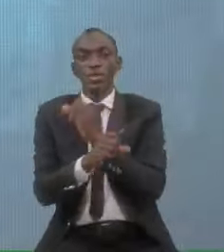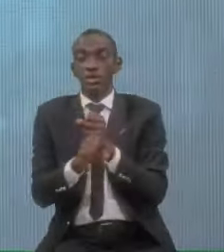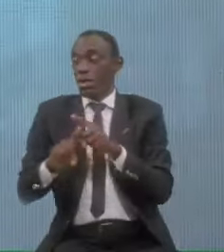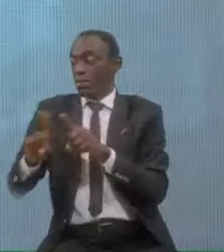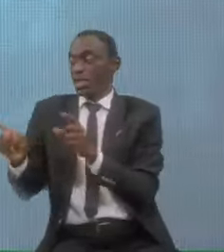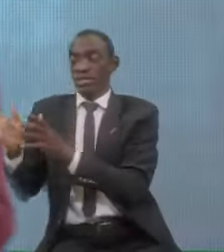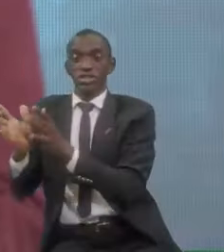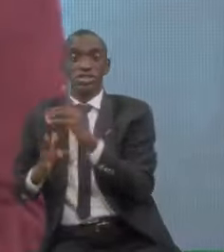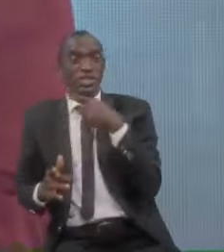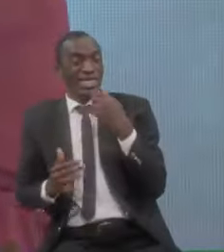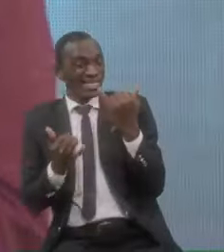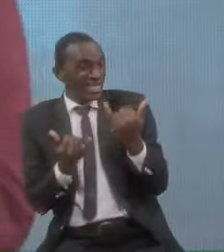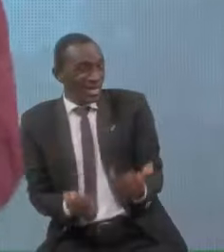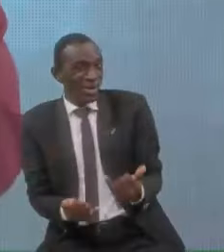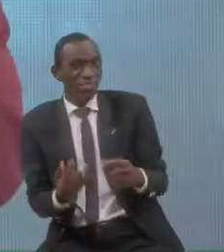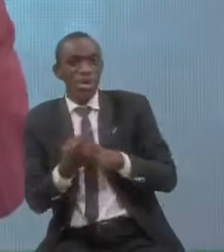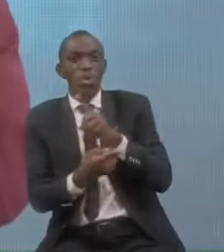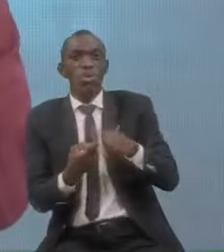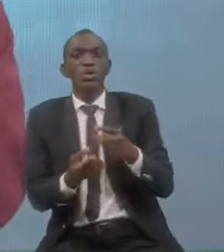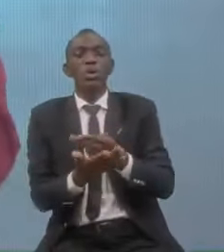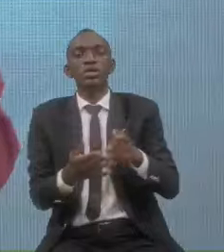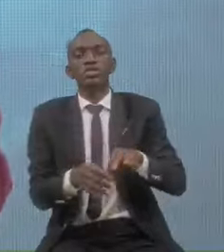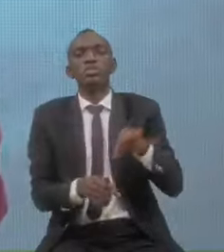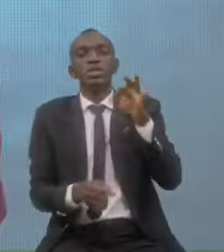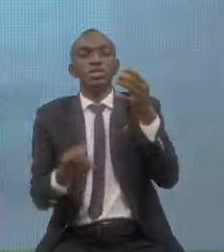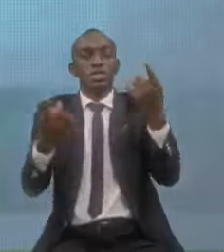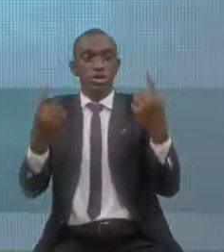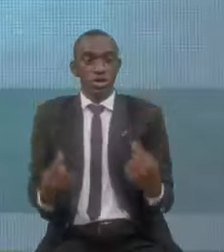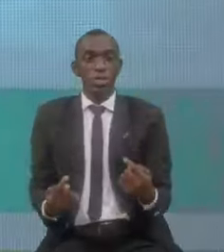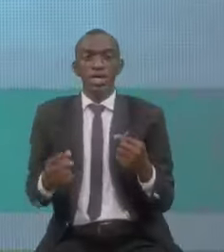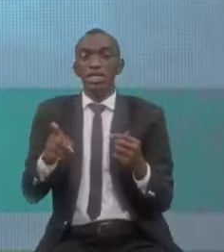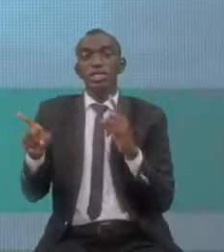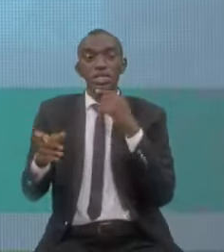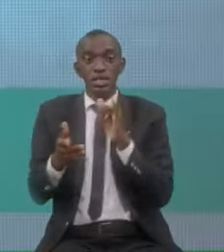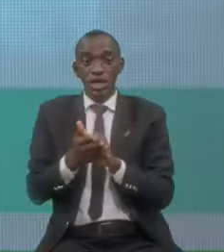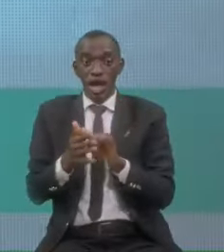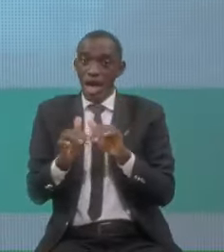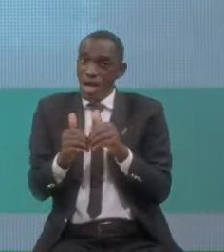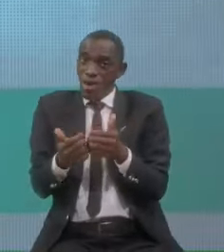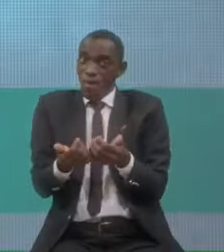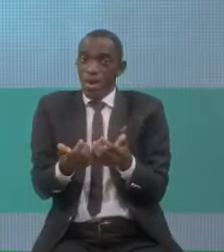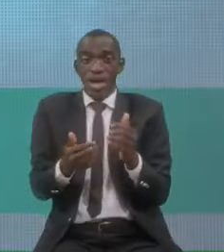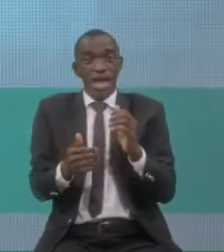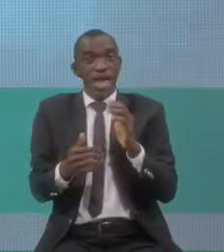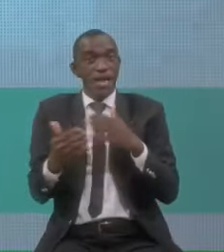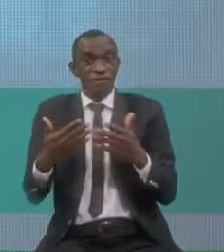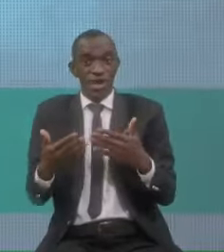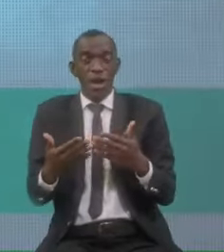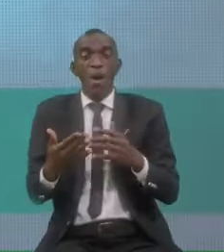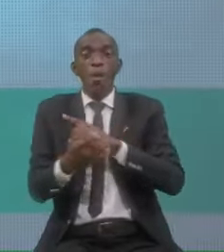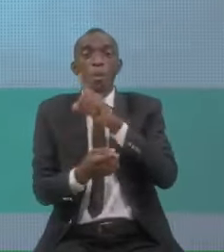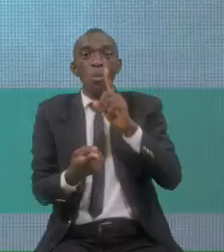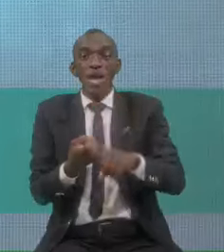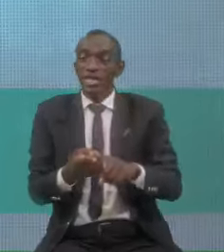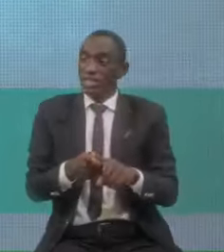verse 13. In verse 13, how be it when he, the Spirit of